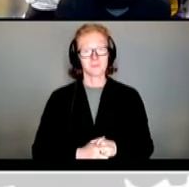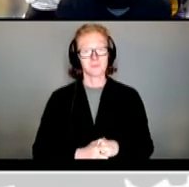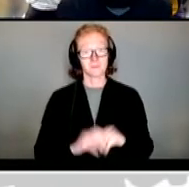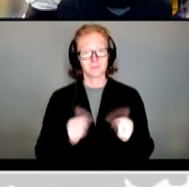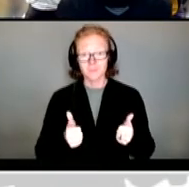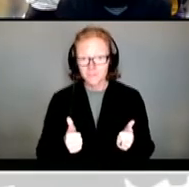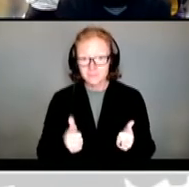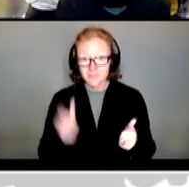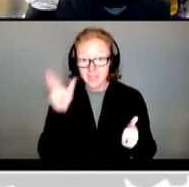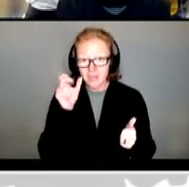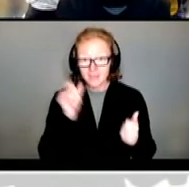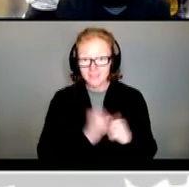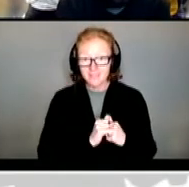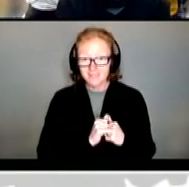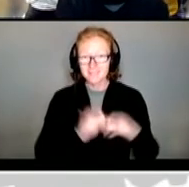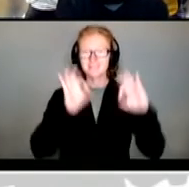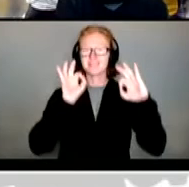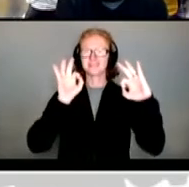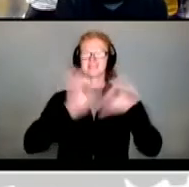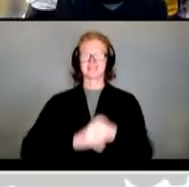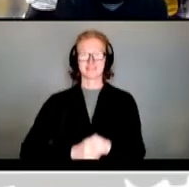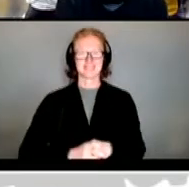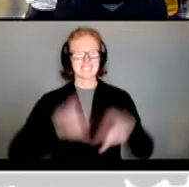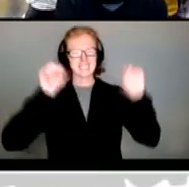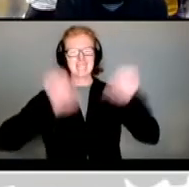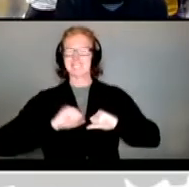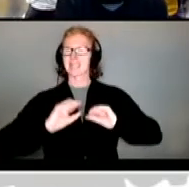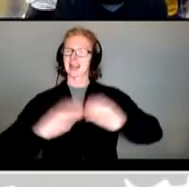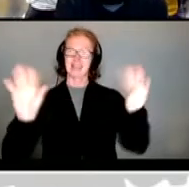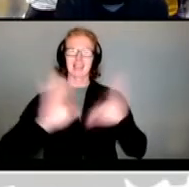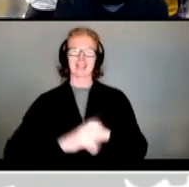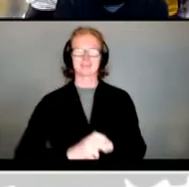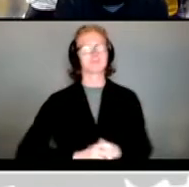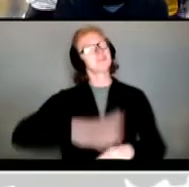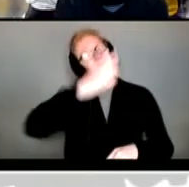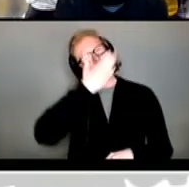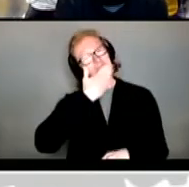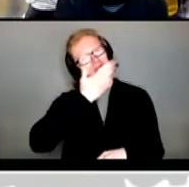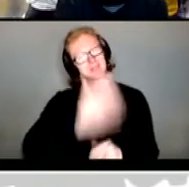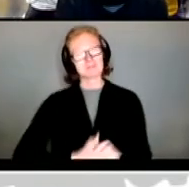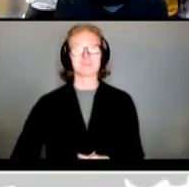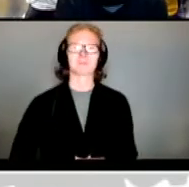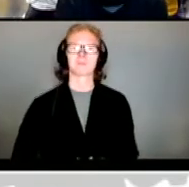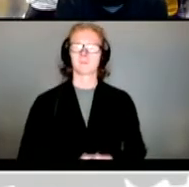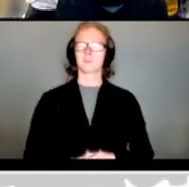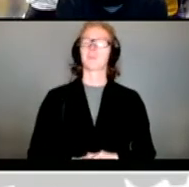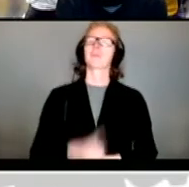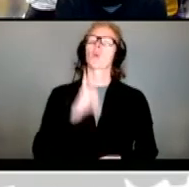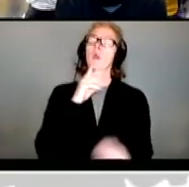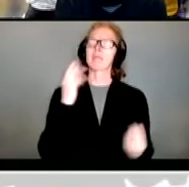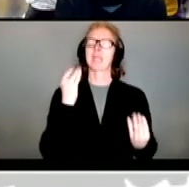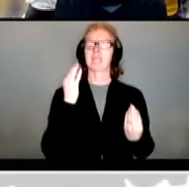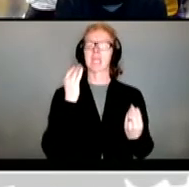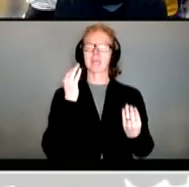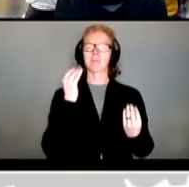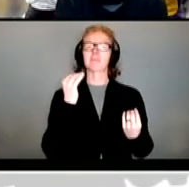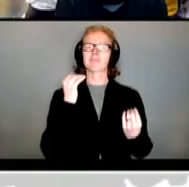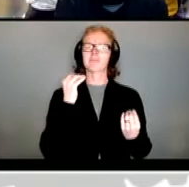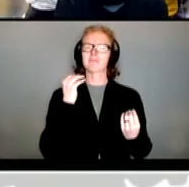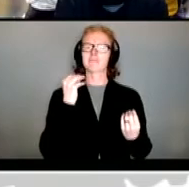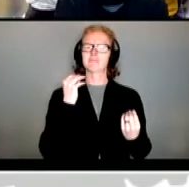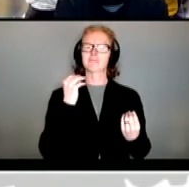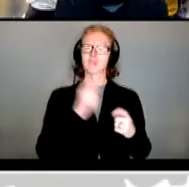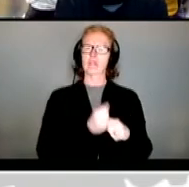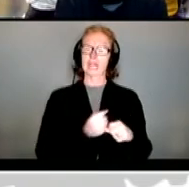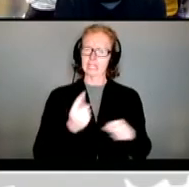How about now? Yes. You're loud and clear. Very good. I was thinking that for this new year, I